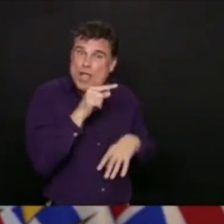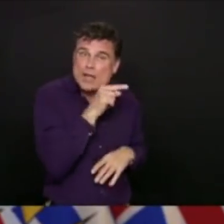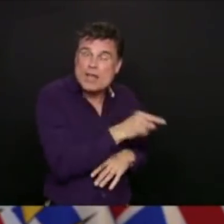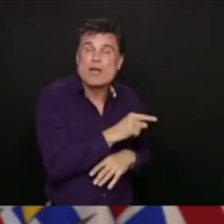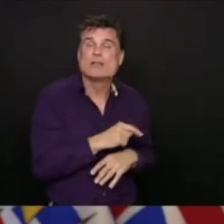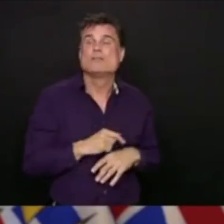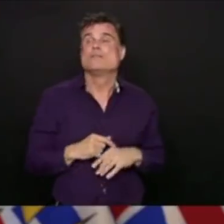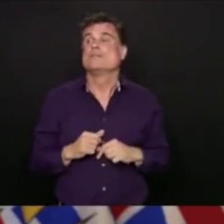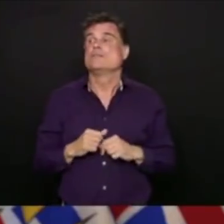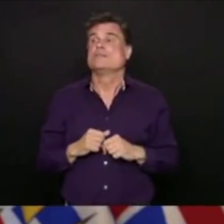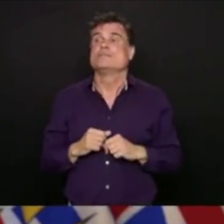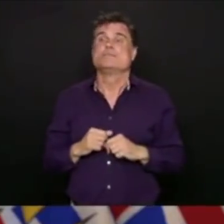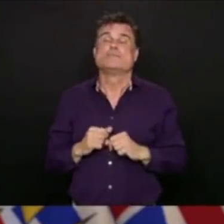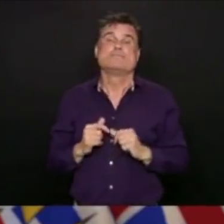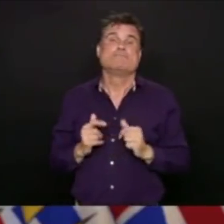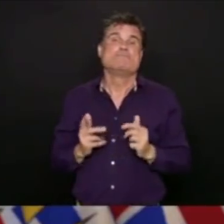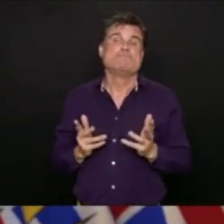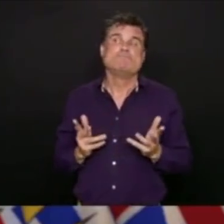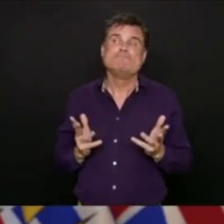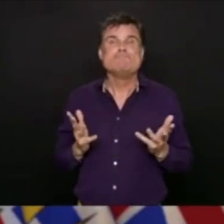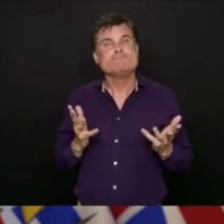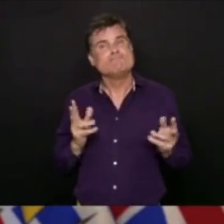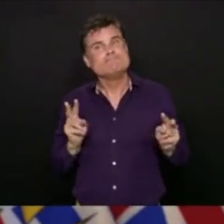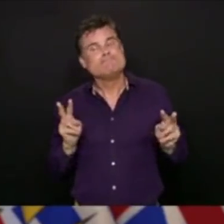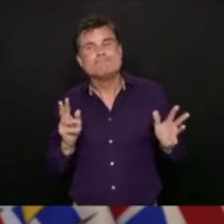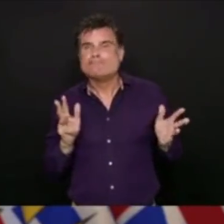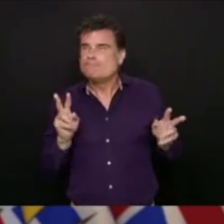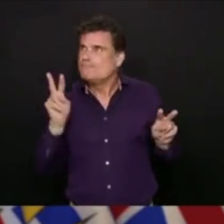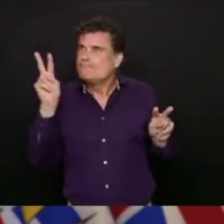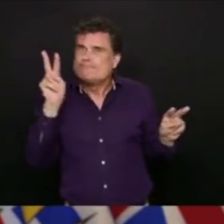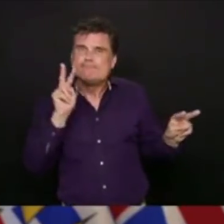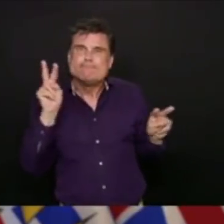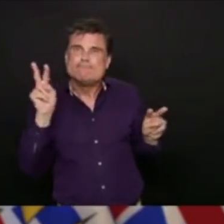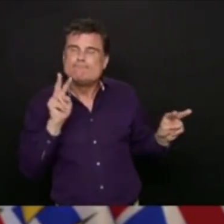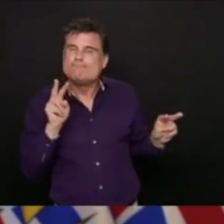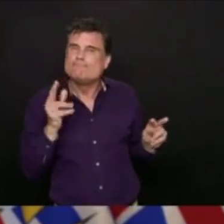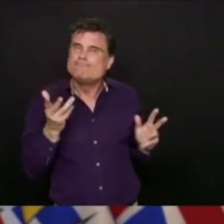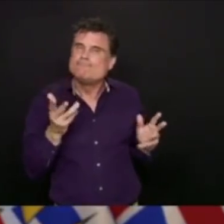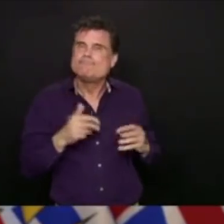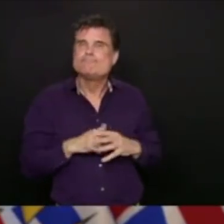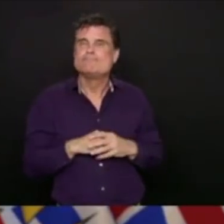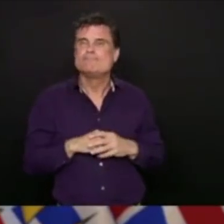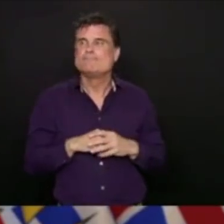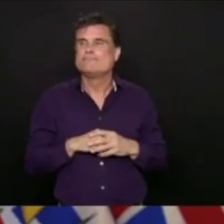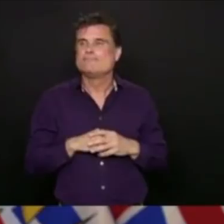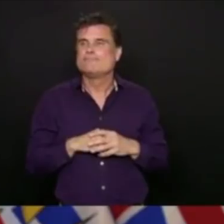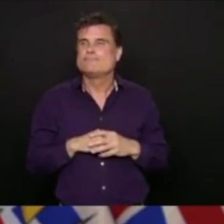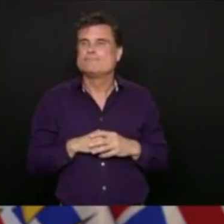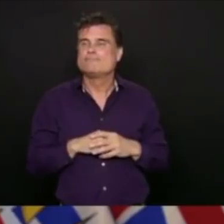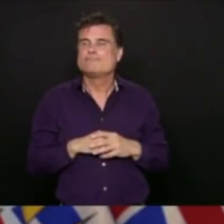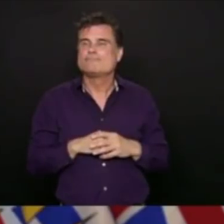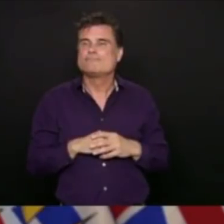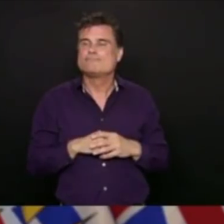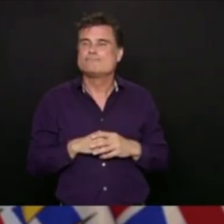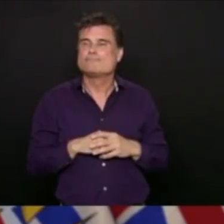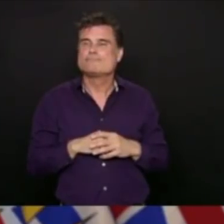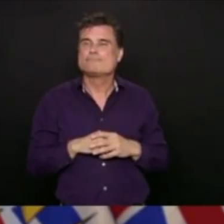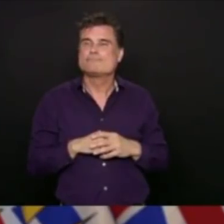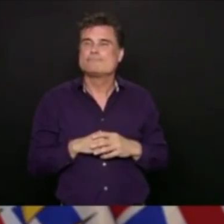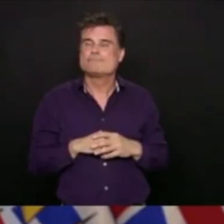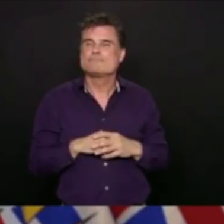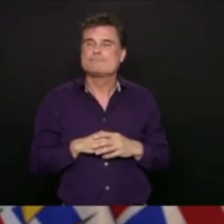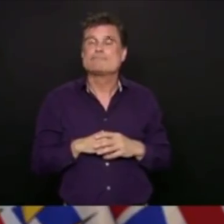that's having itself a very large outbreak. And as we know, early on, Washington